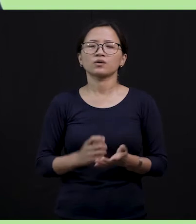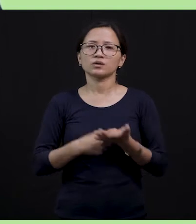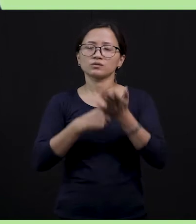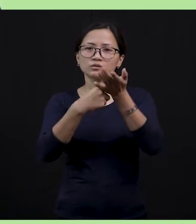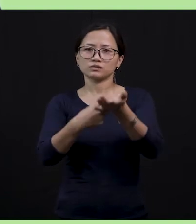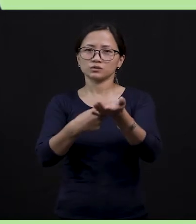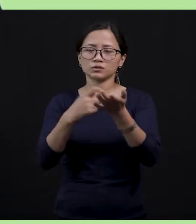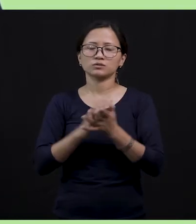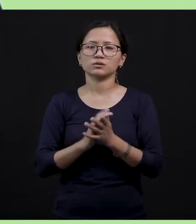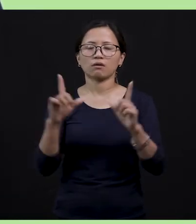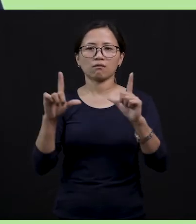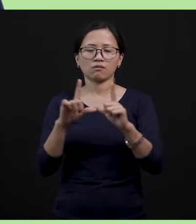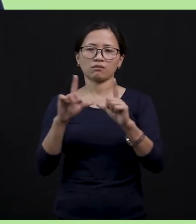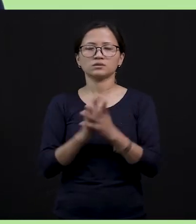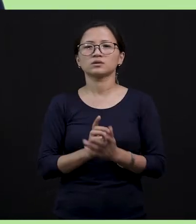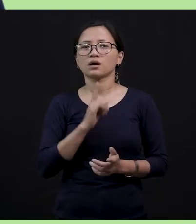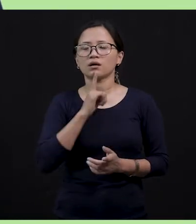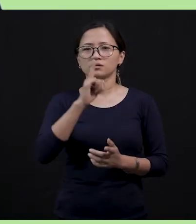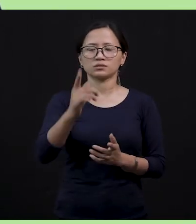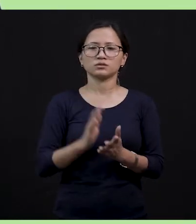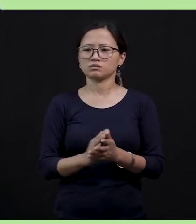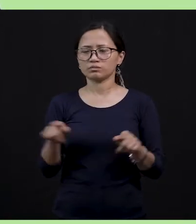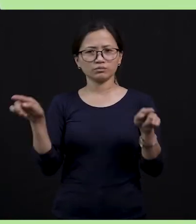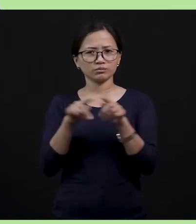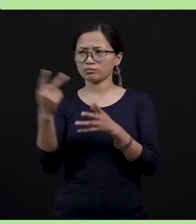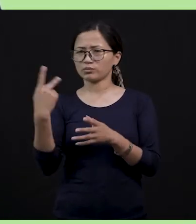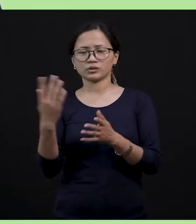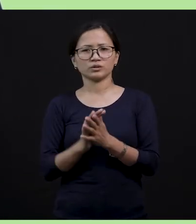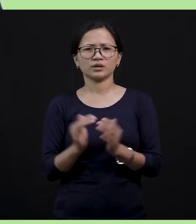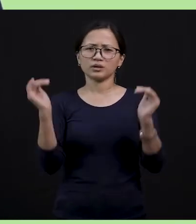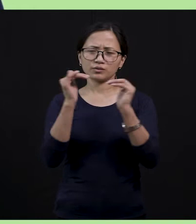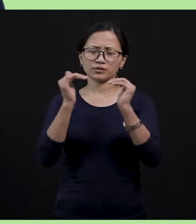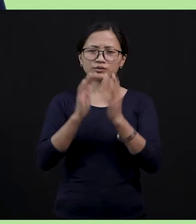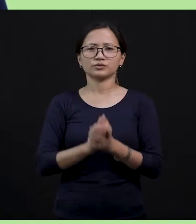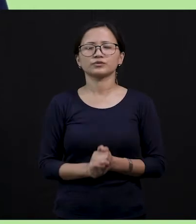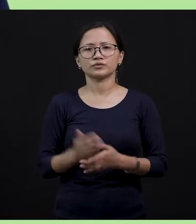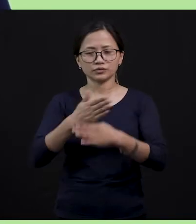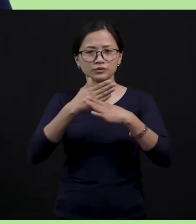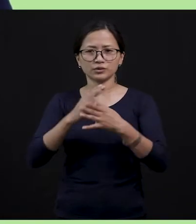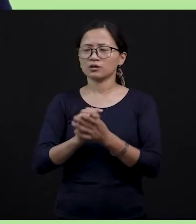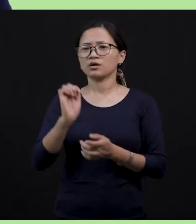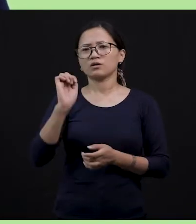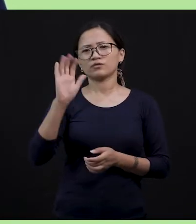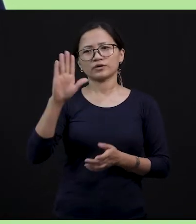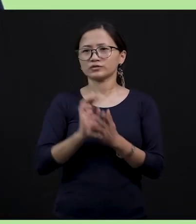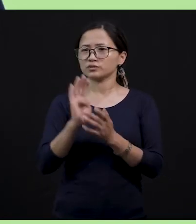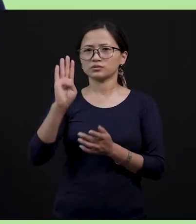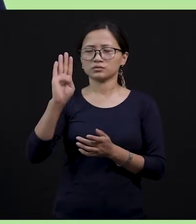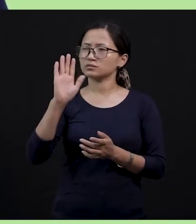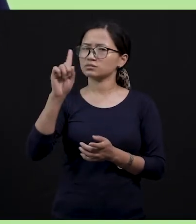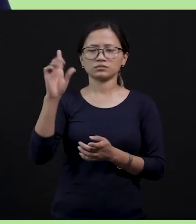is announced, both of them either get an equal share of vote or it's just a 5 to 10 seats